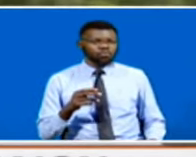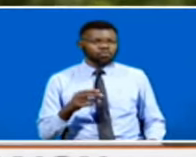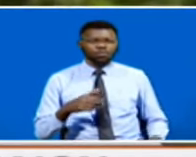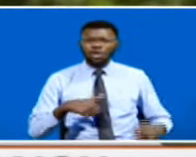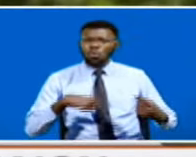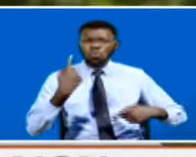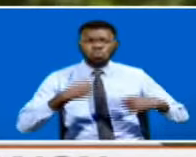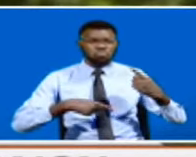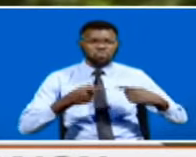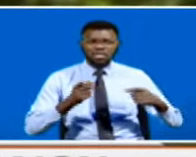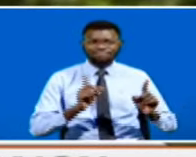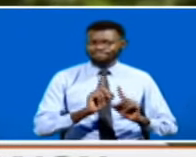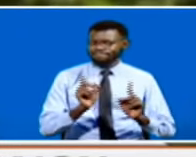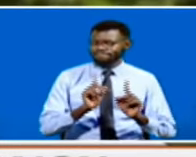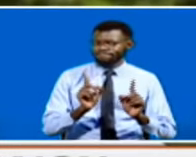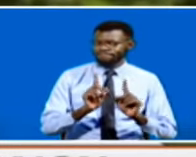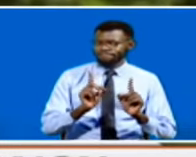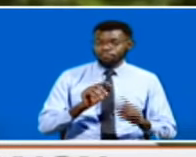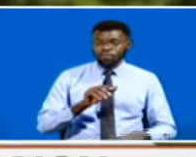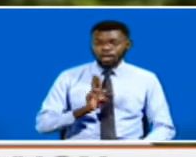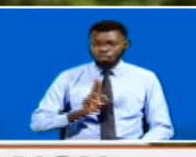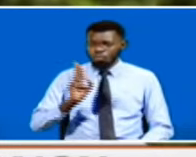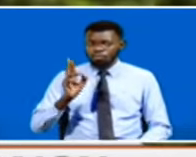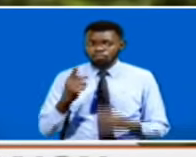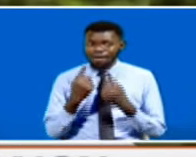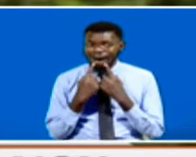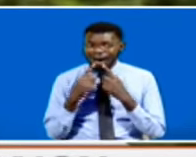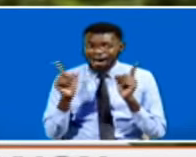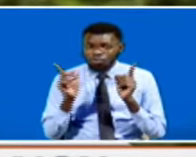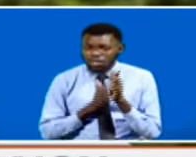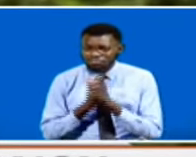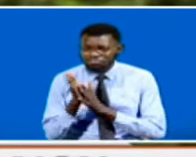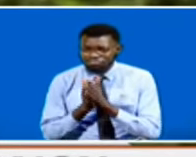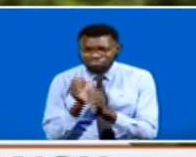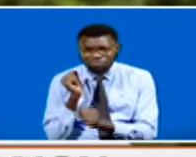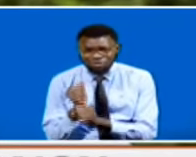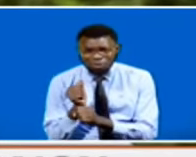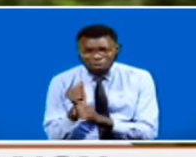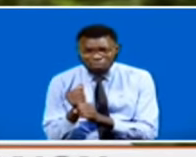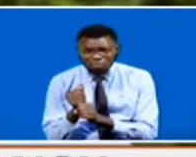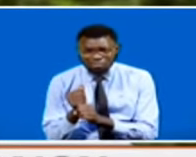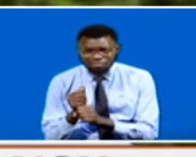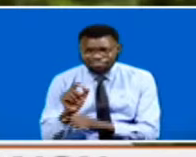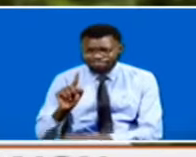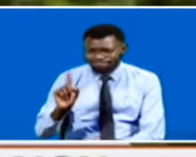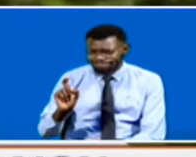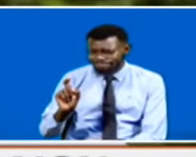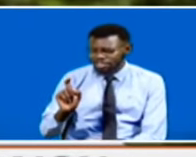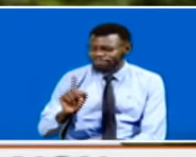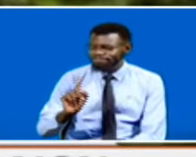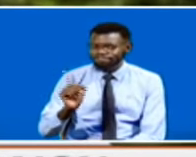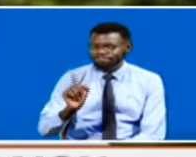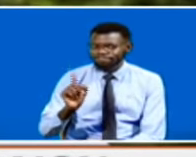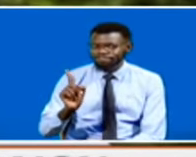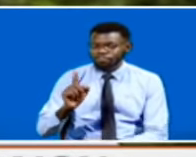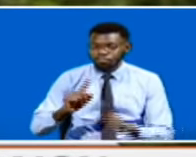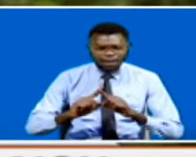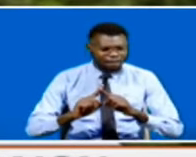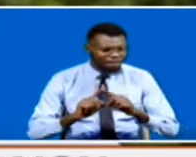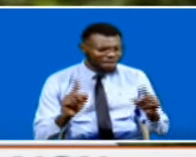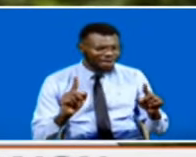compete. Uhuru never pronounced himself for the job. But there was a lot of pressure